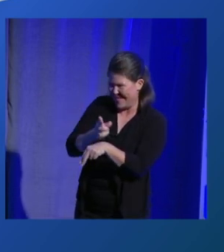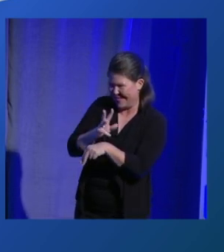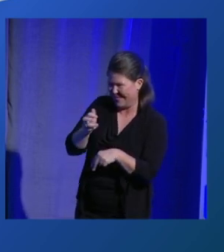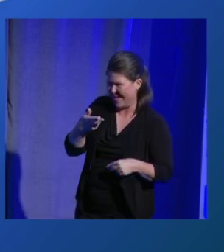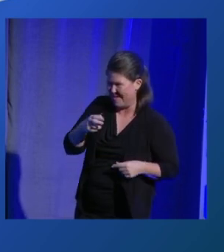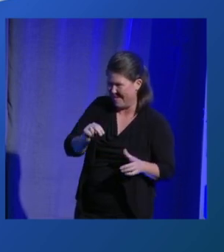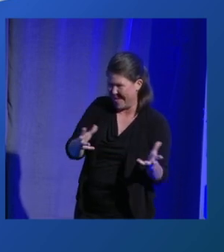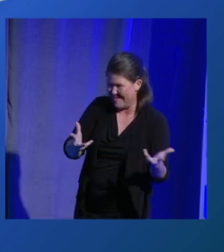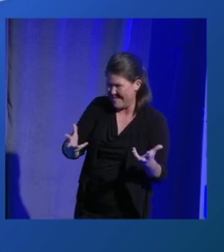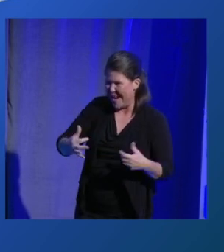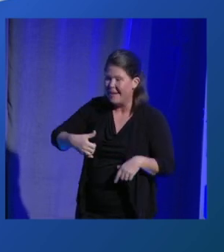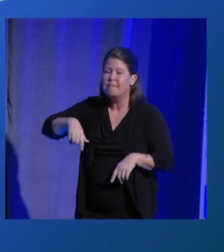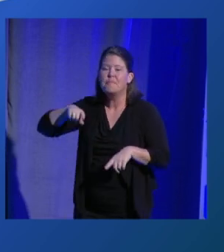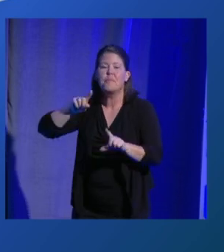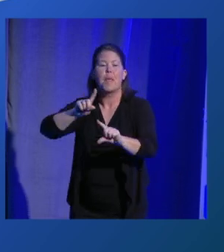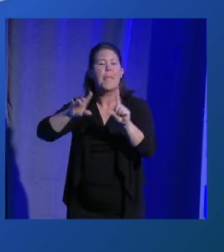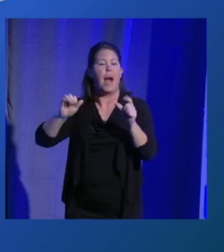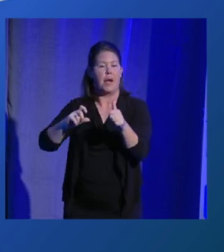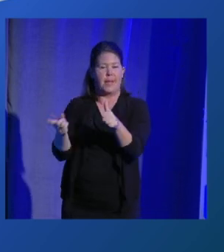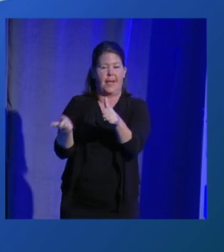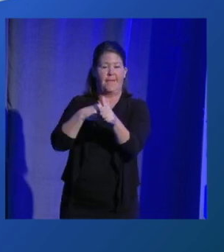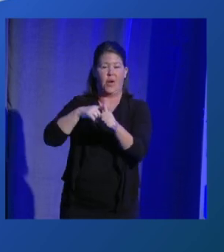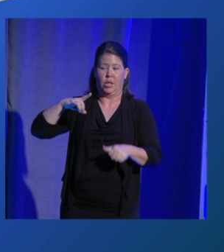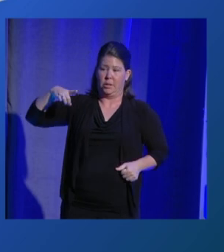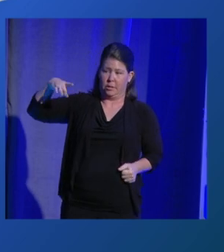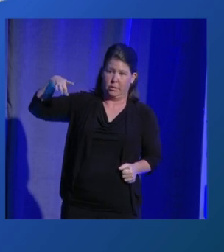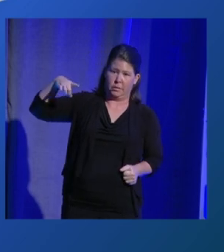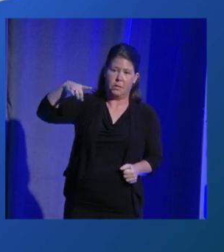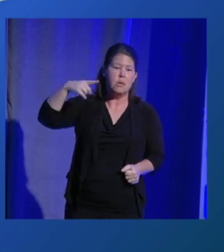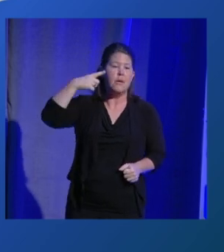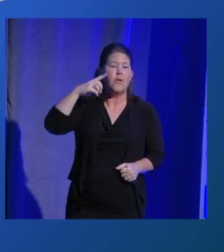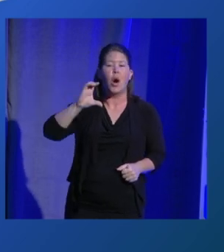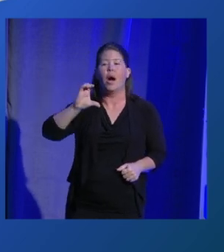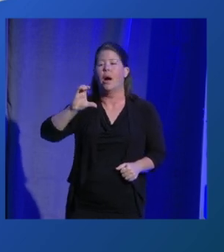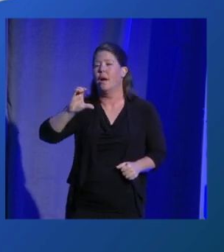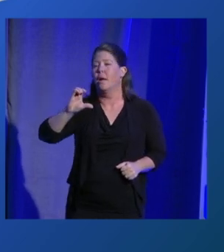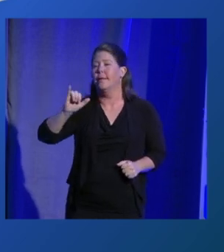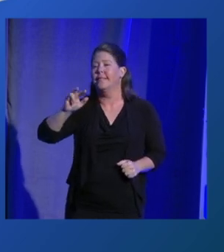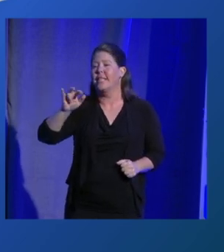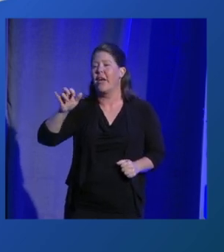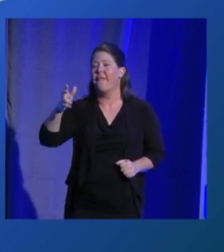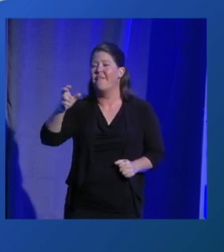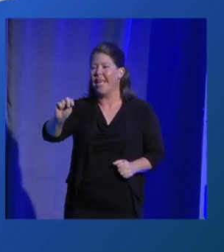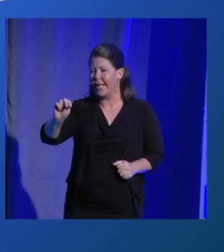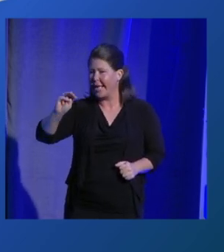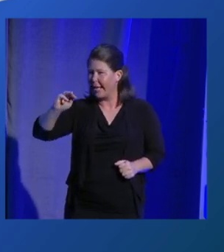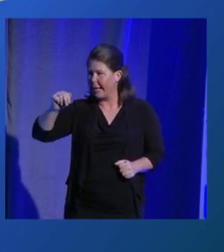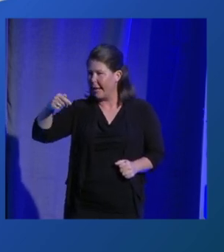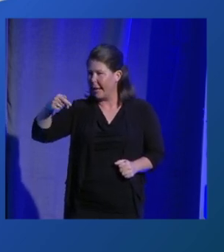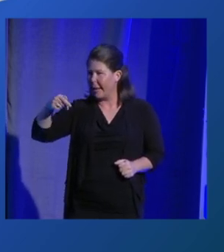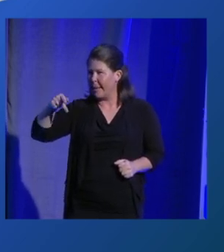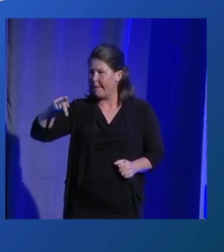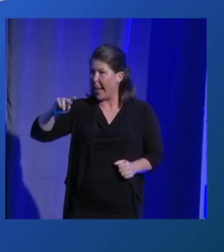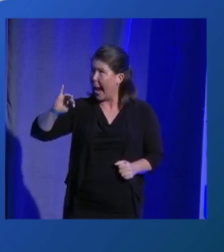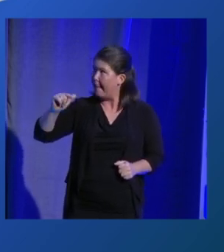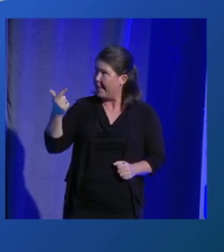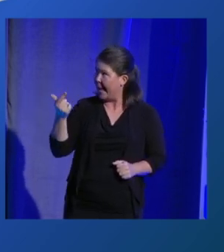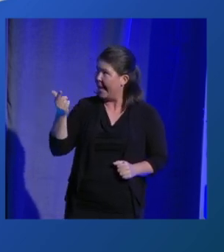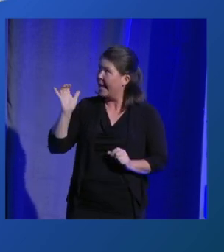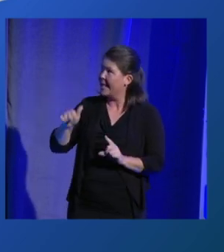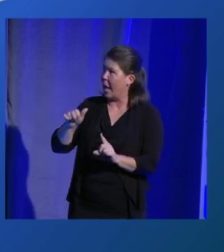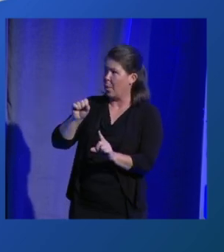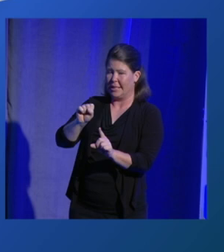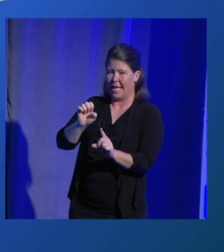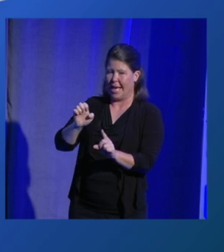developed for civilian mapping was in 2012 it was a sense fly B um I first